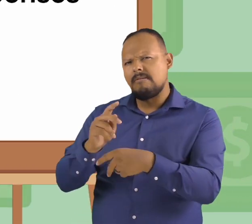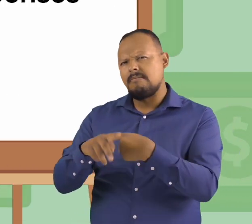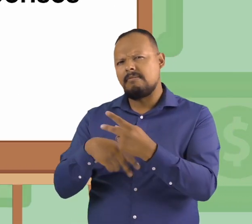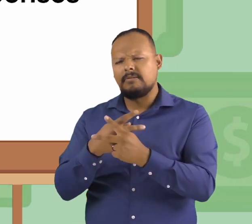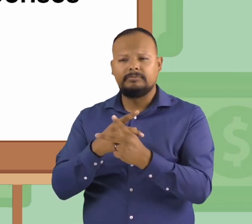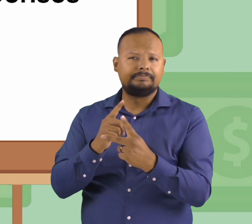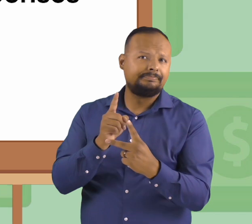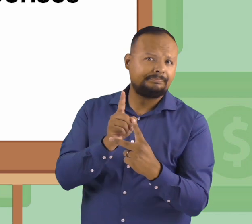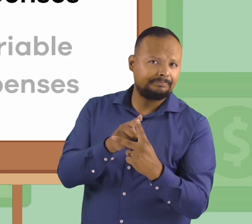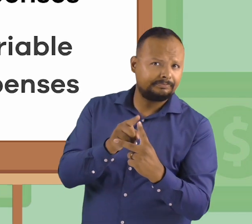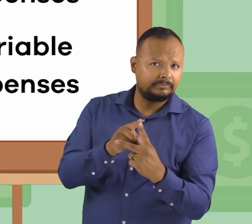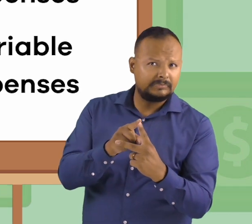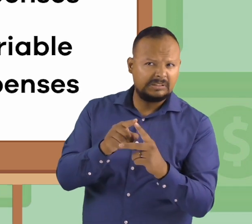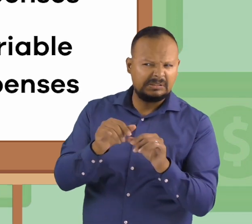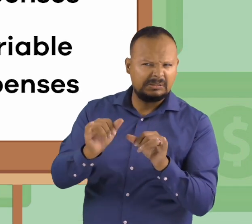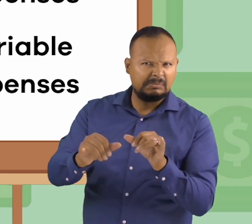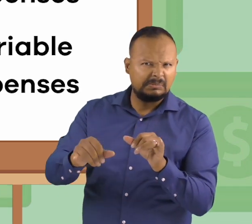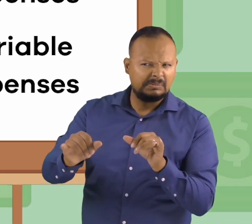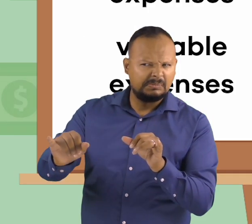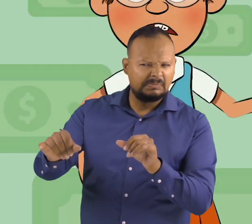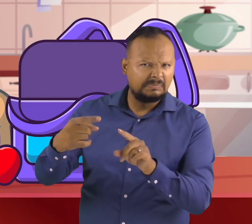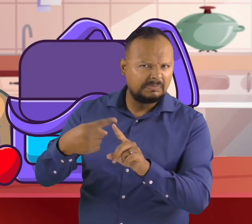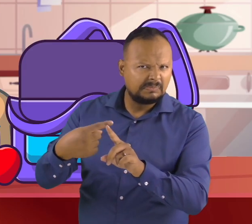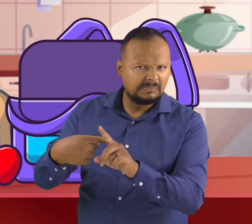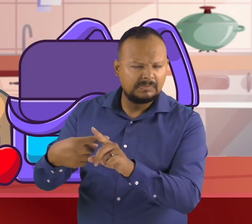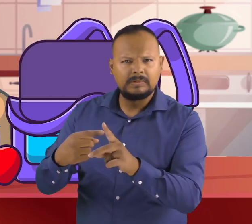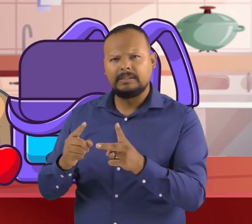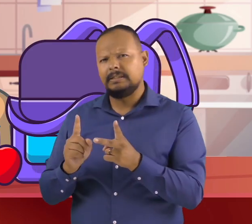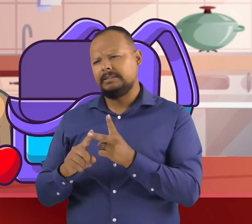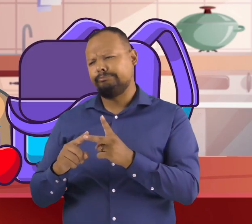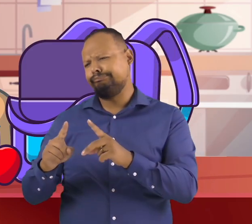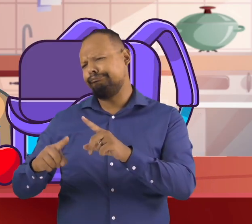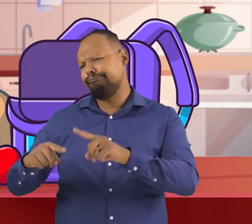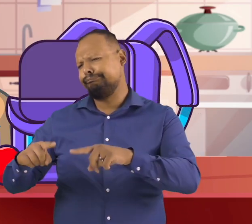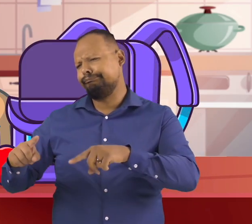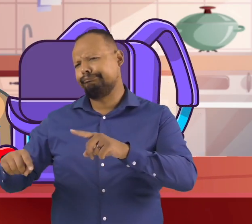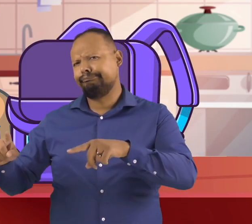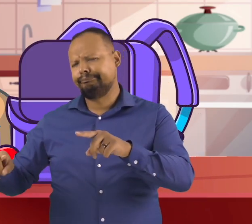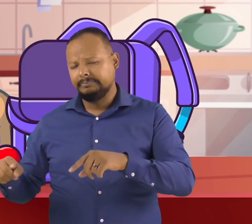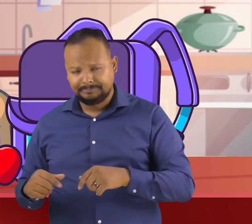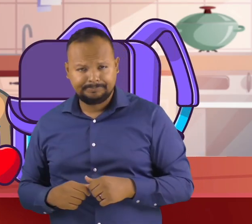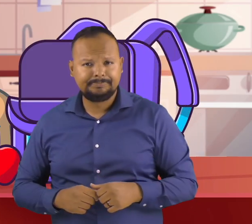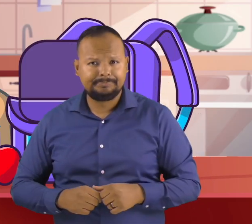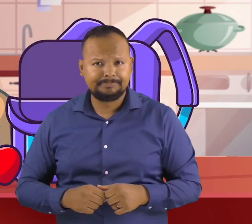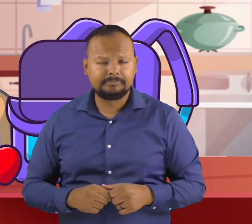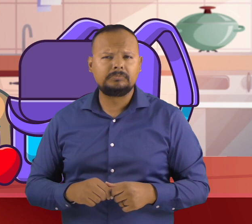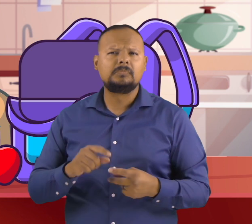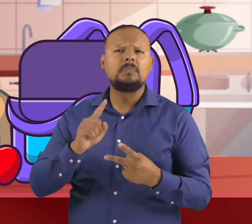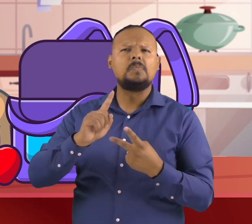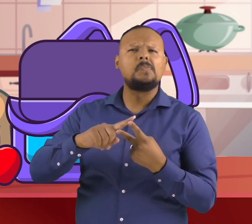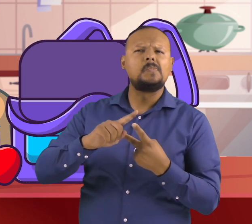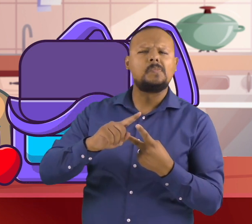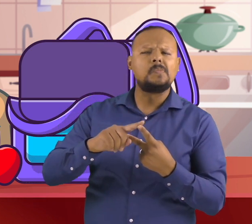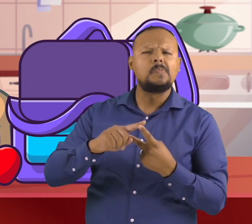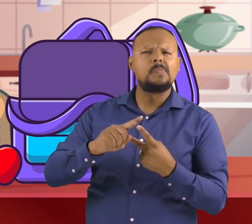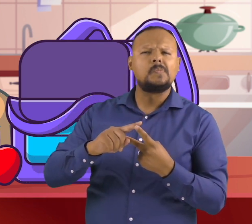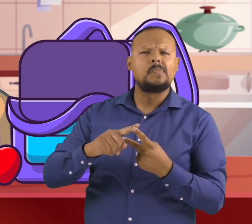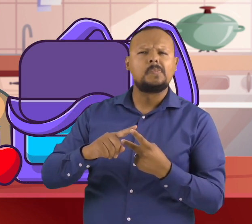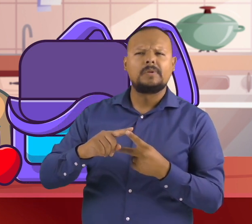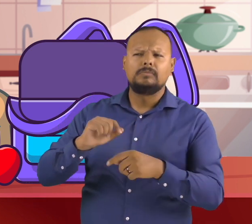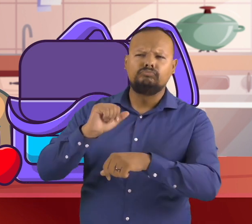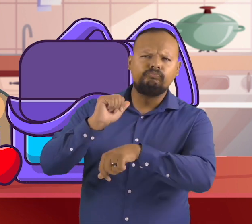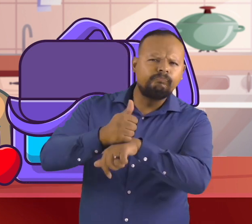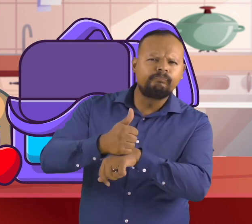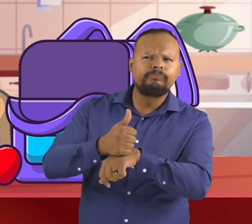fixed and variable. Fixed expenses are things you pay the same amount for each time,